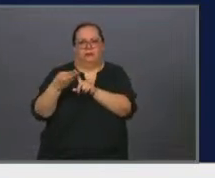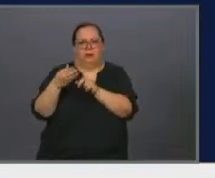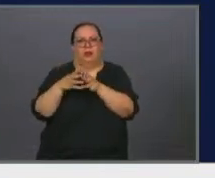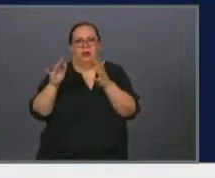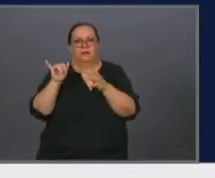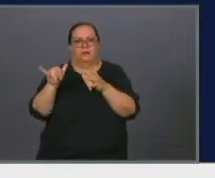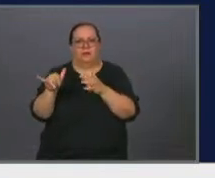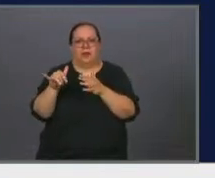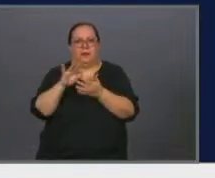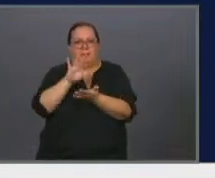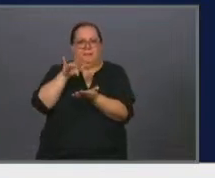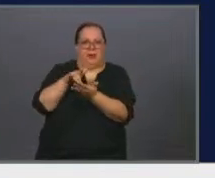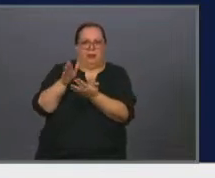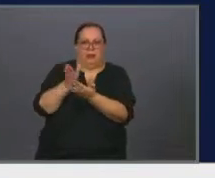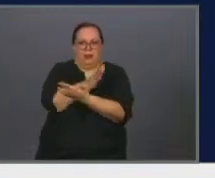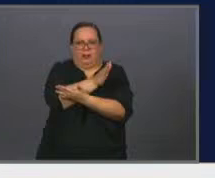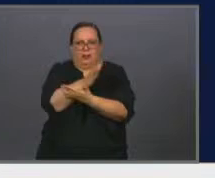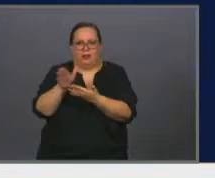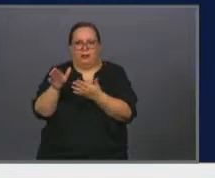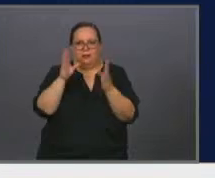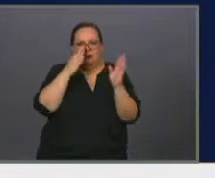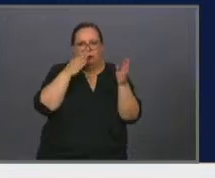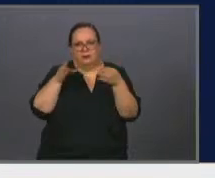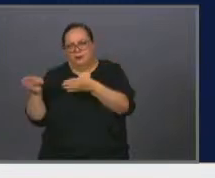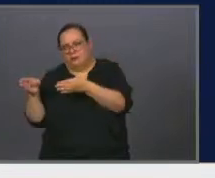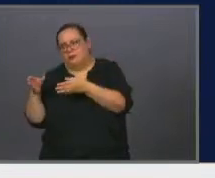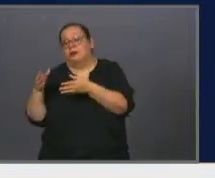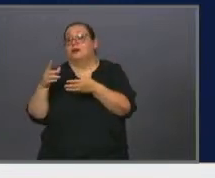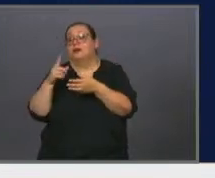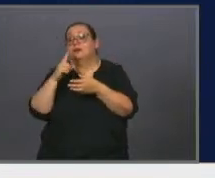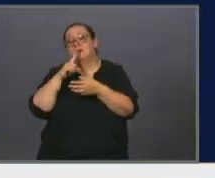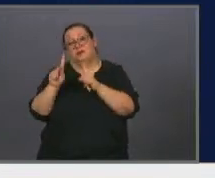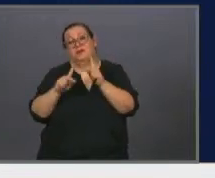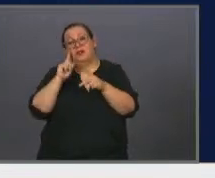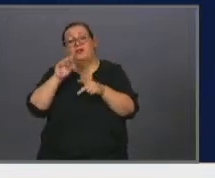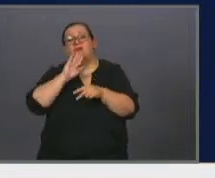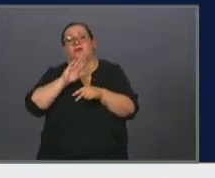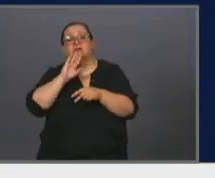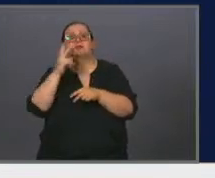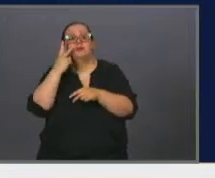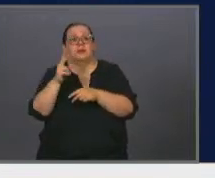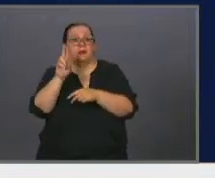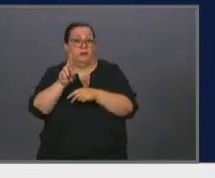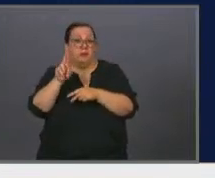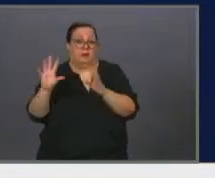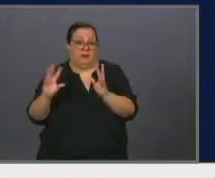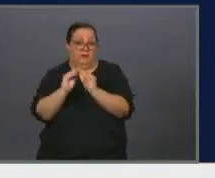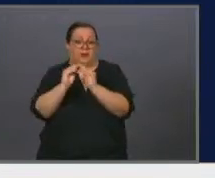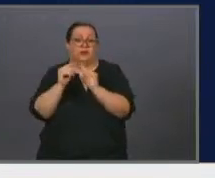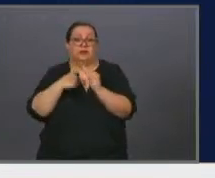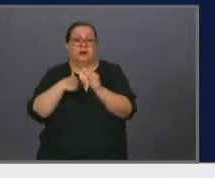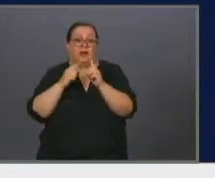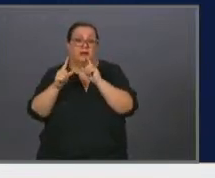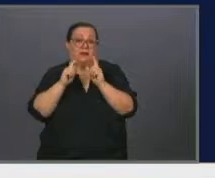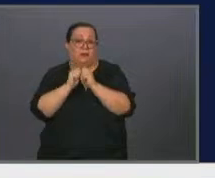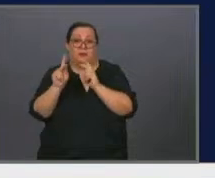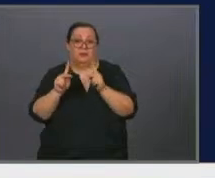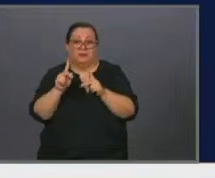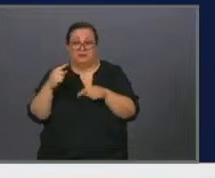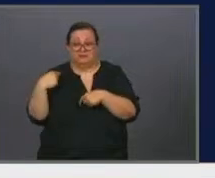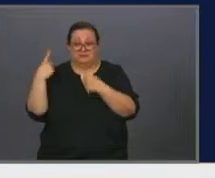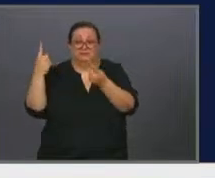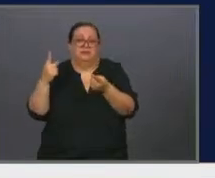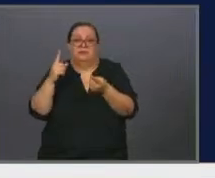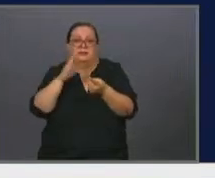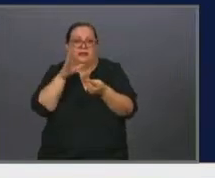with their government right now. And why is that? You saw in the Republican convention, as I talked to folks, they had never been really involved. They